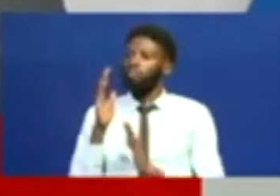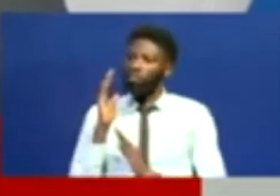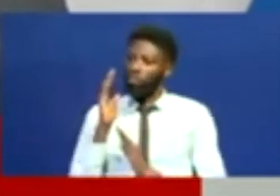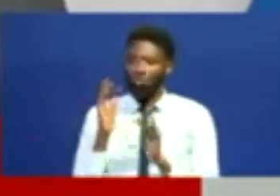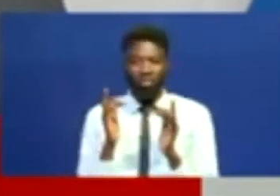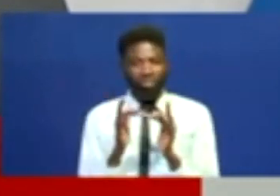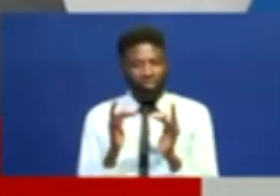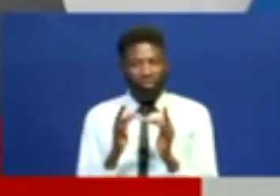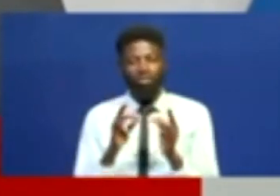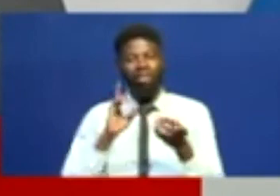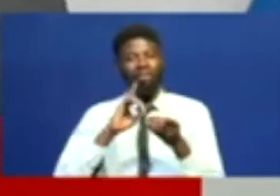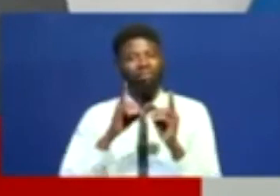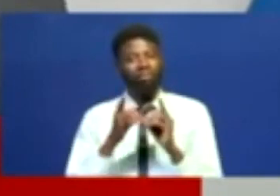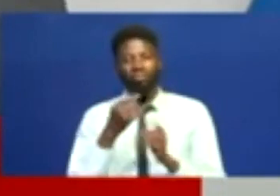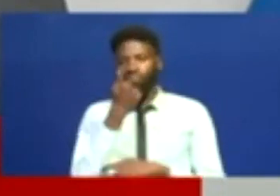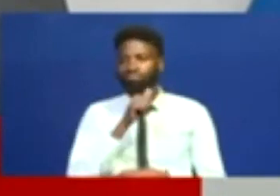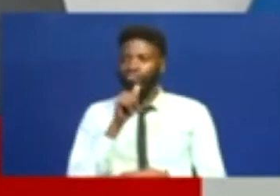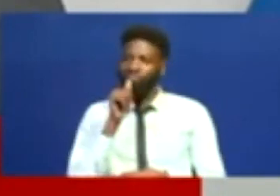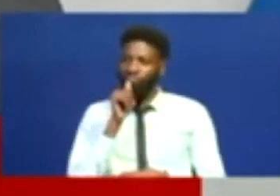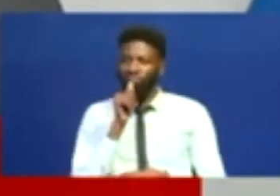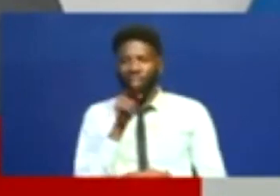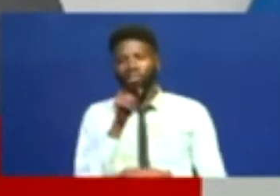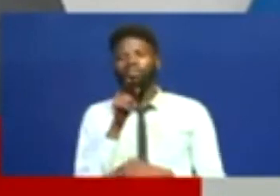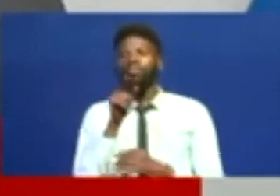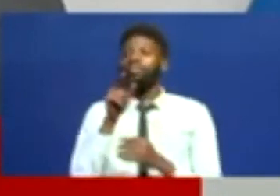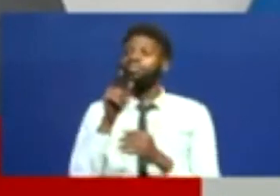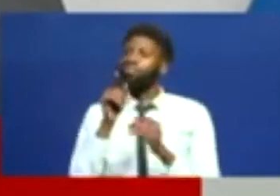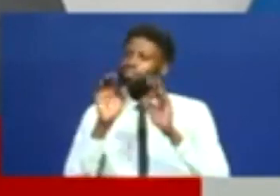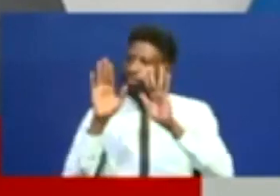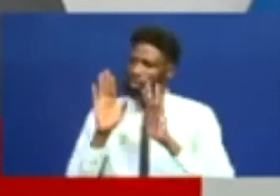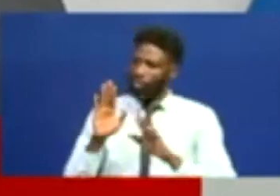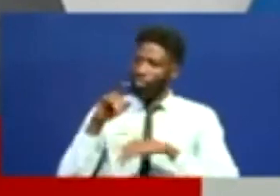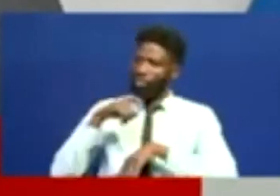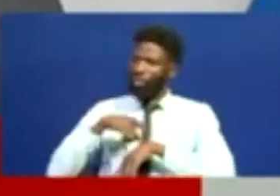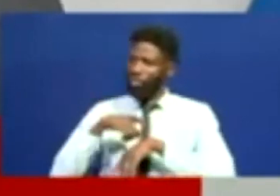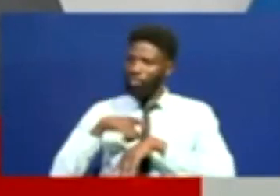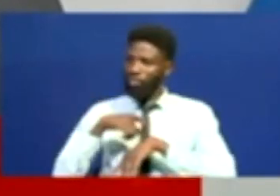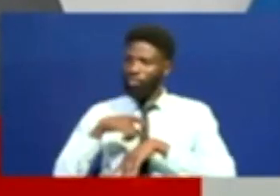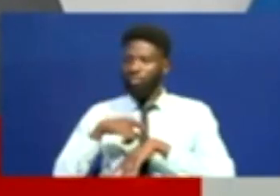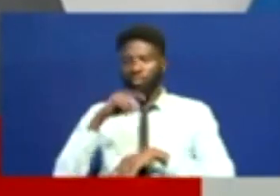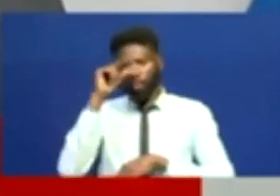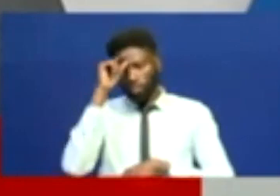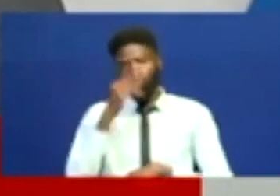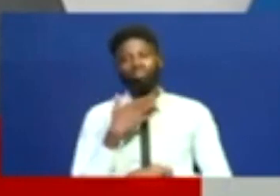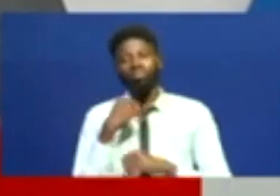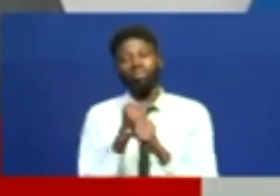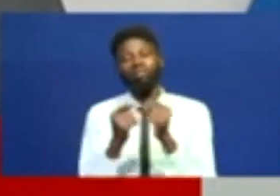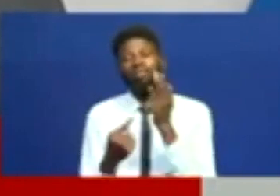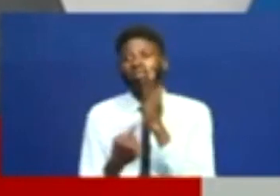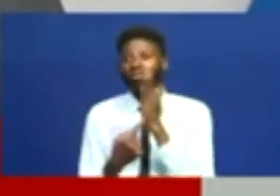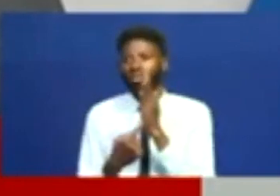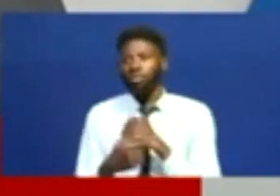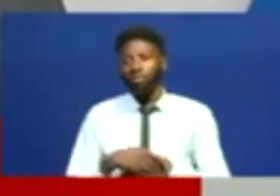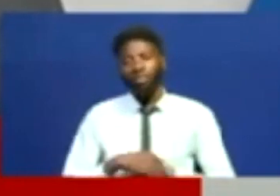privacy, are very central to digitization, you know, of government.